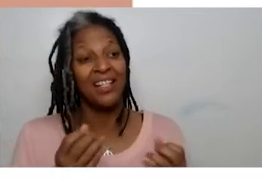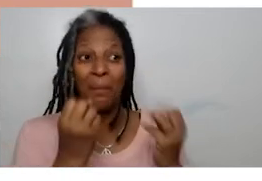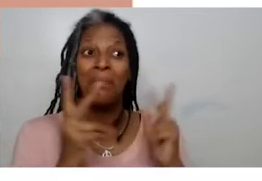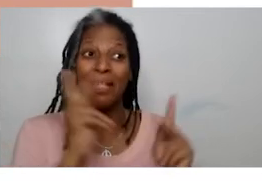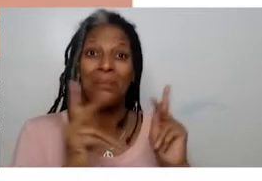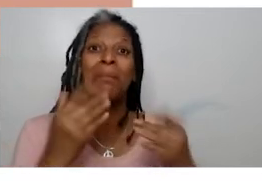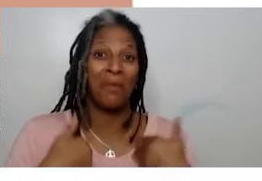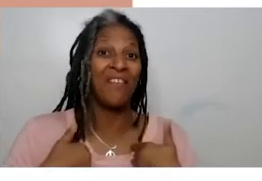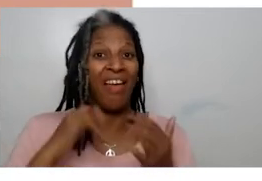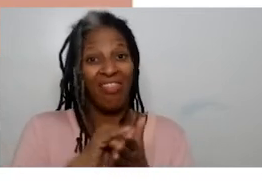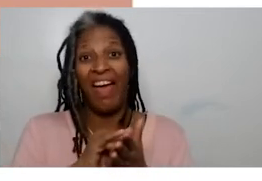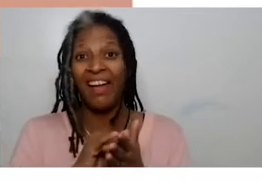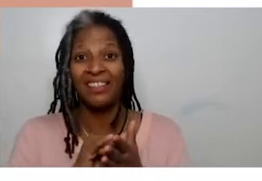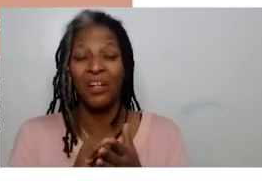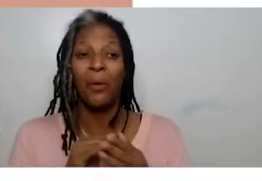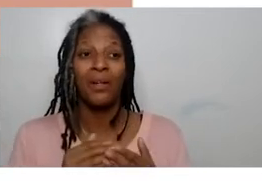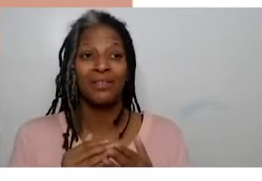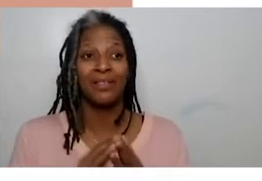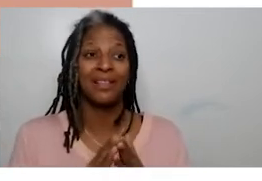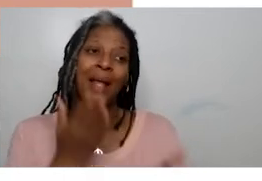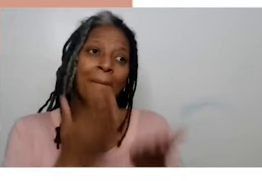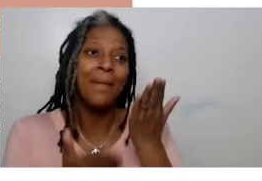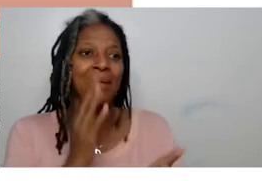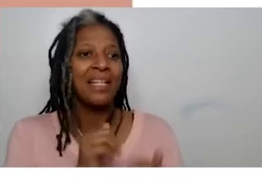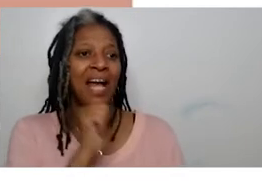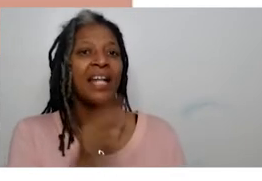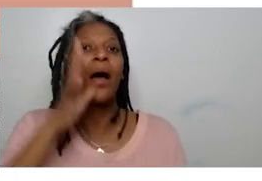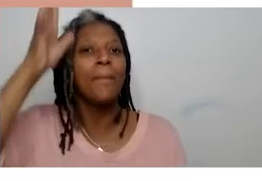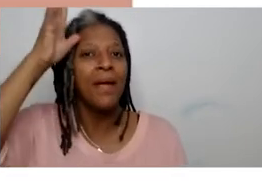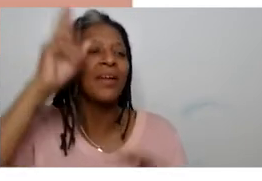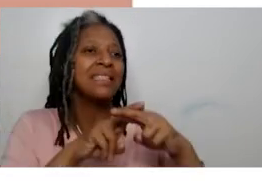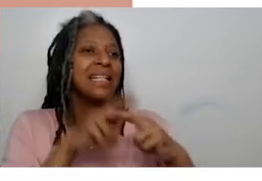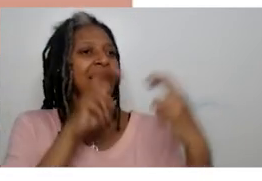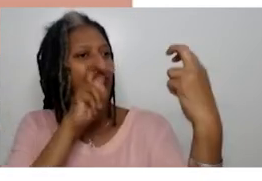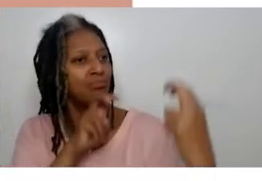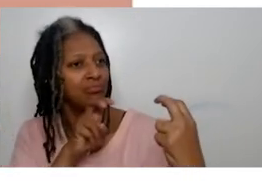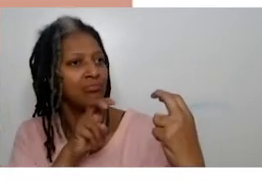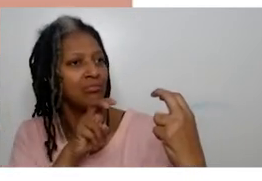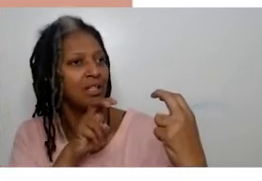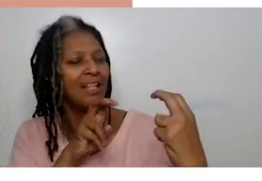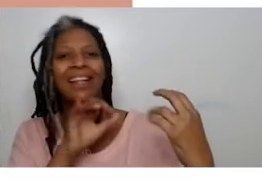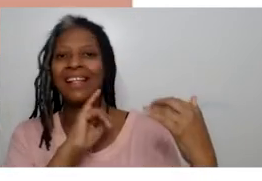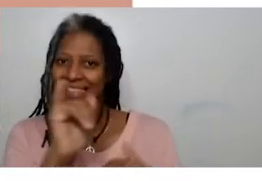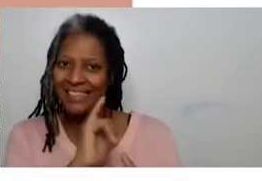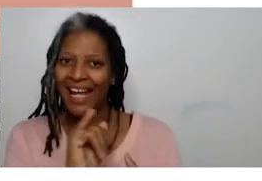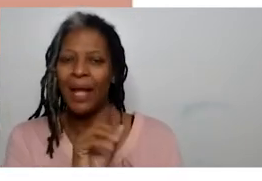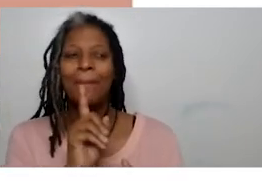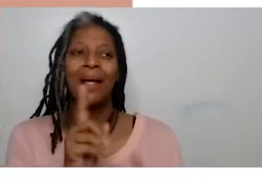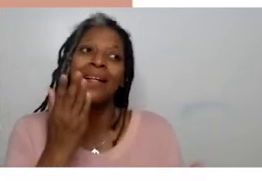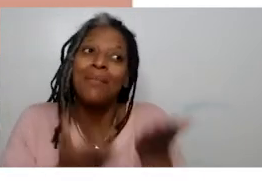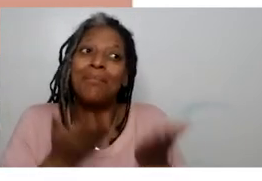that capacity of like your parent really sitting you down and having it in that full capacity. It may be